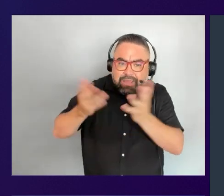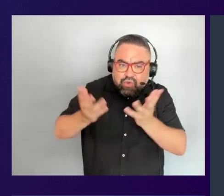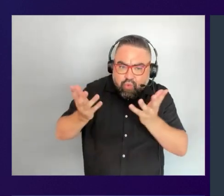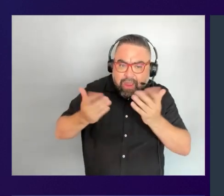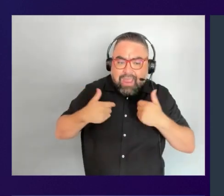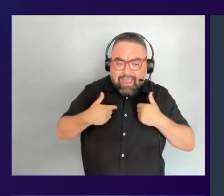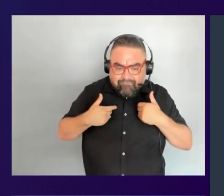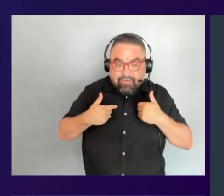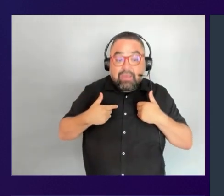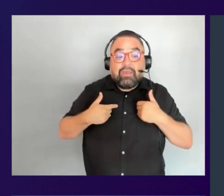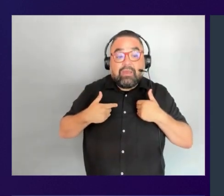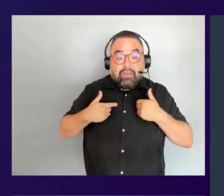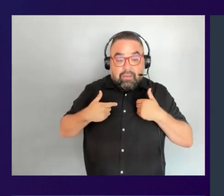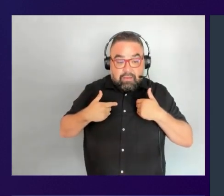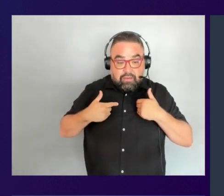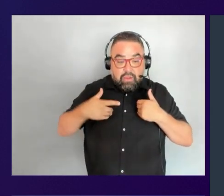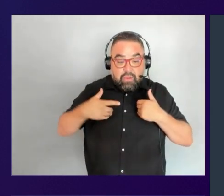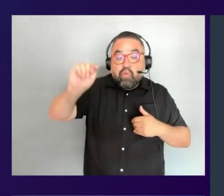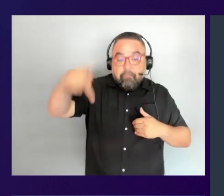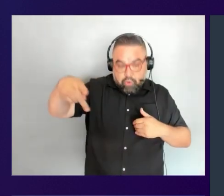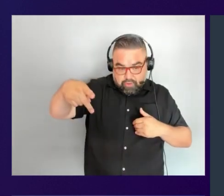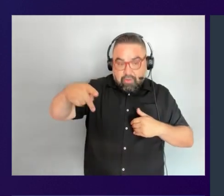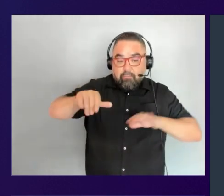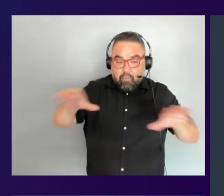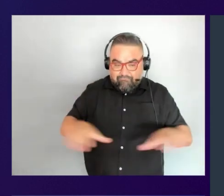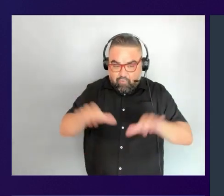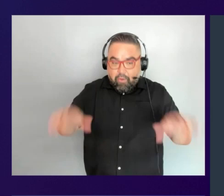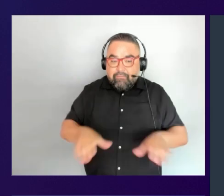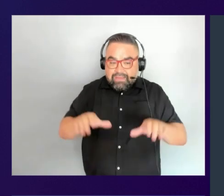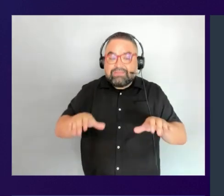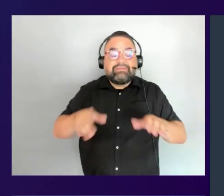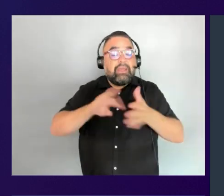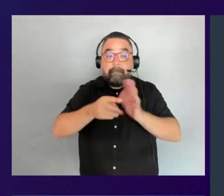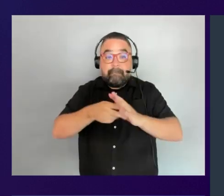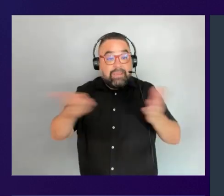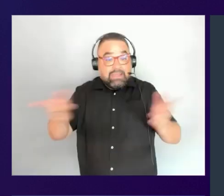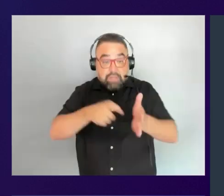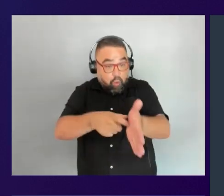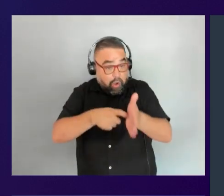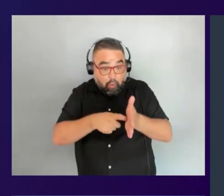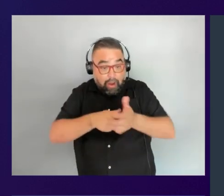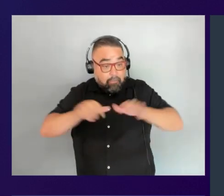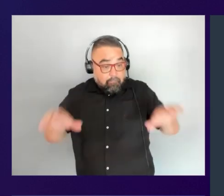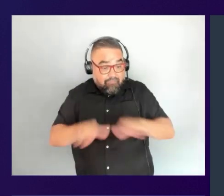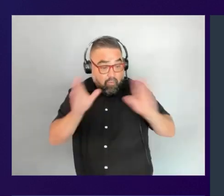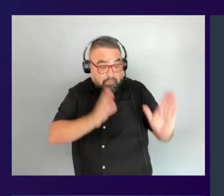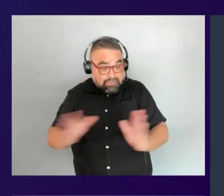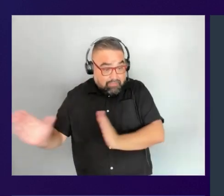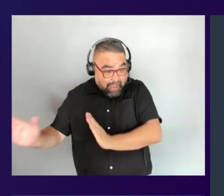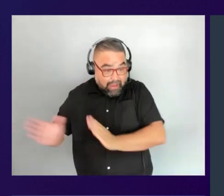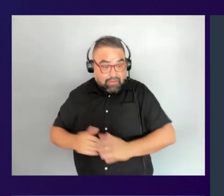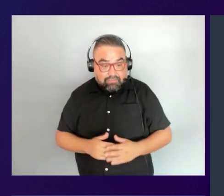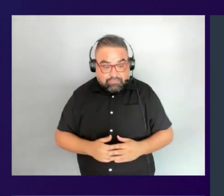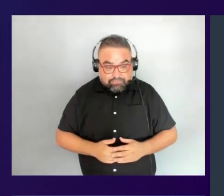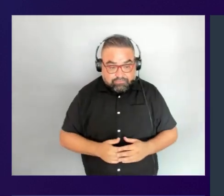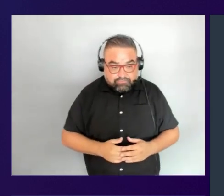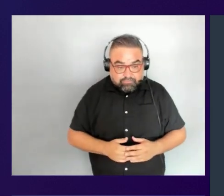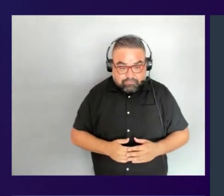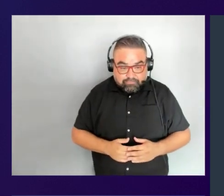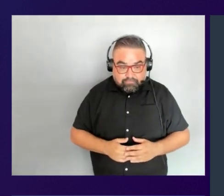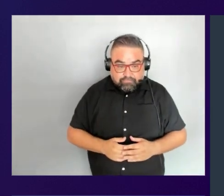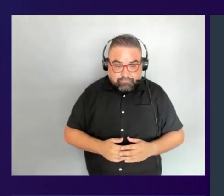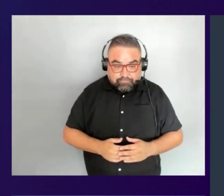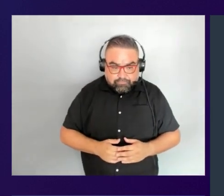throughput performance that doesn't require the need for advanced provisioning or performance planning. The automatic throughput